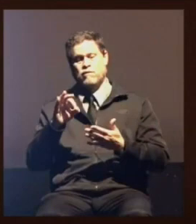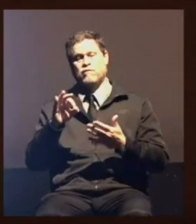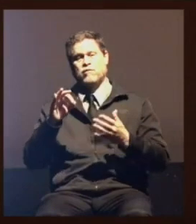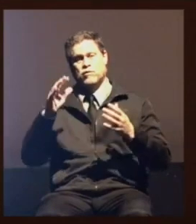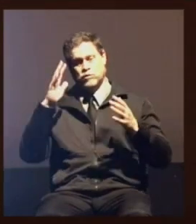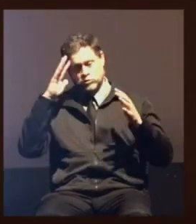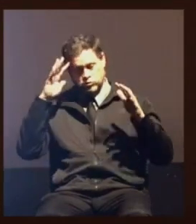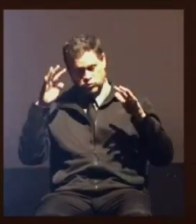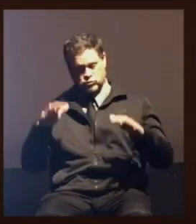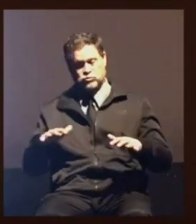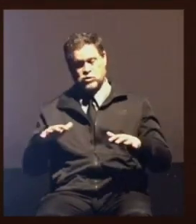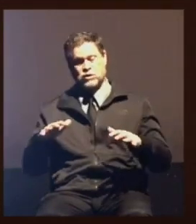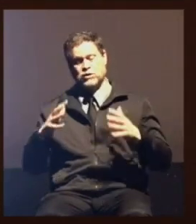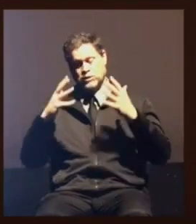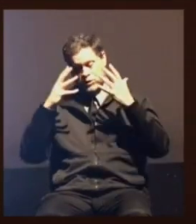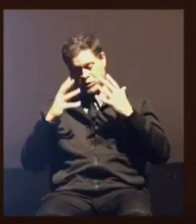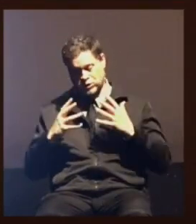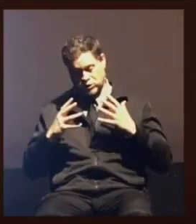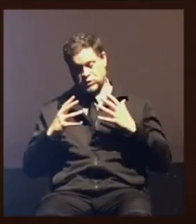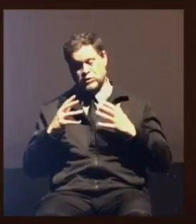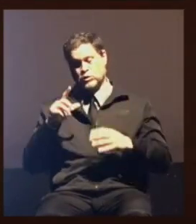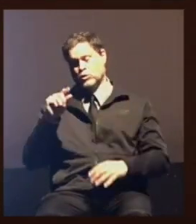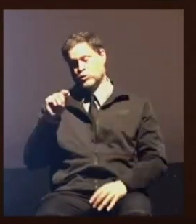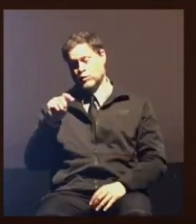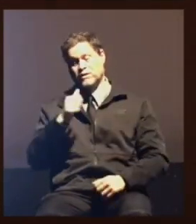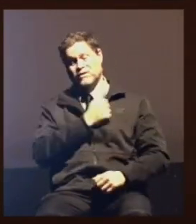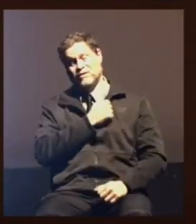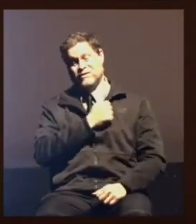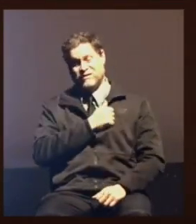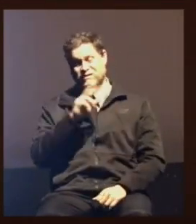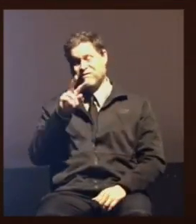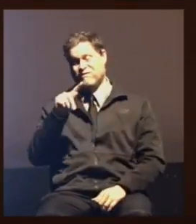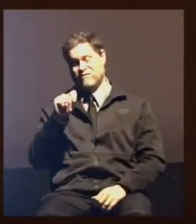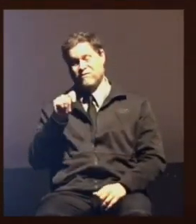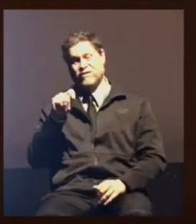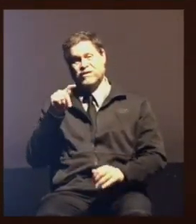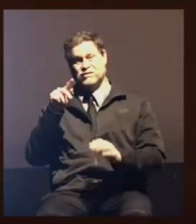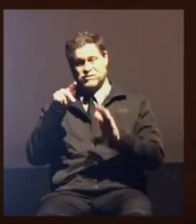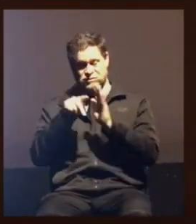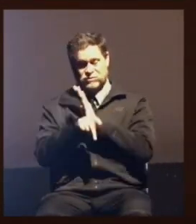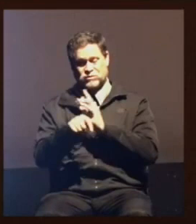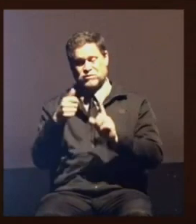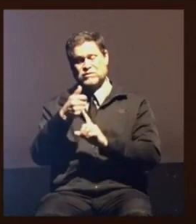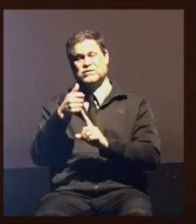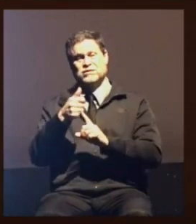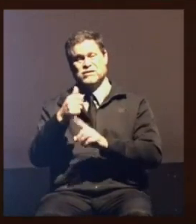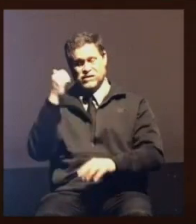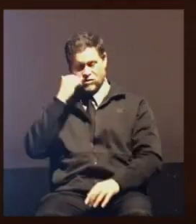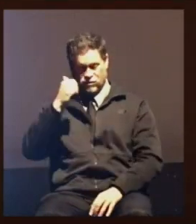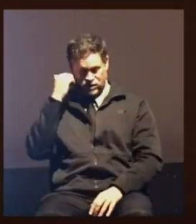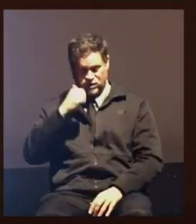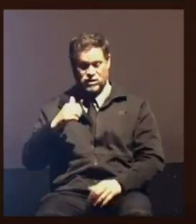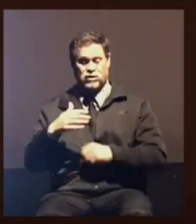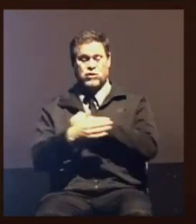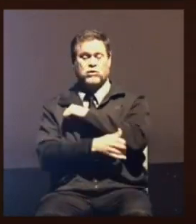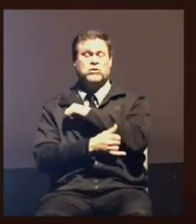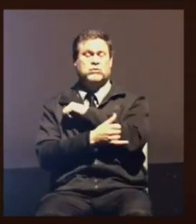tragic fact that 20 veterans commit suicide every day in our country.